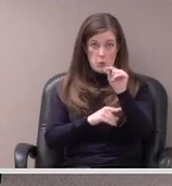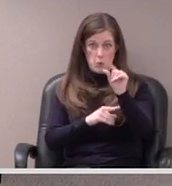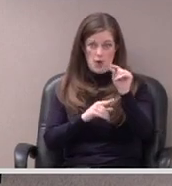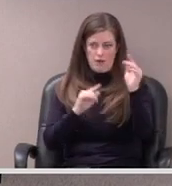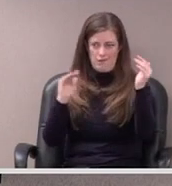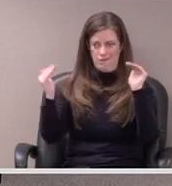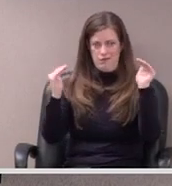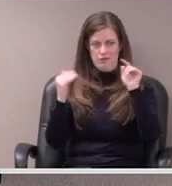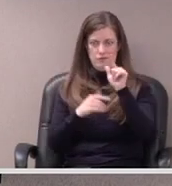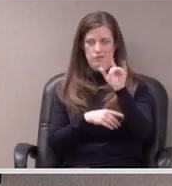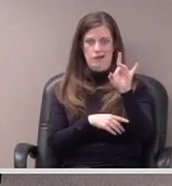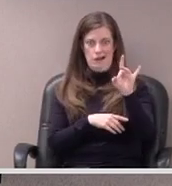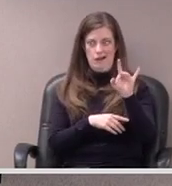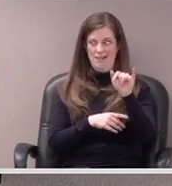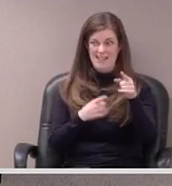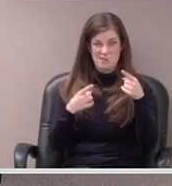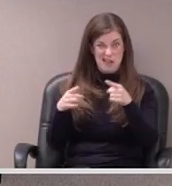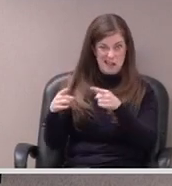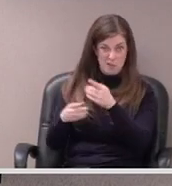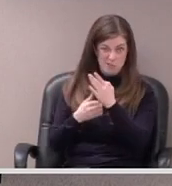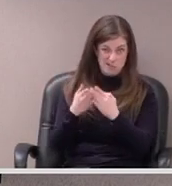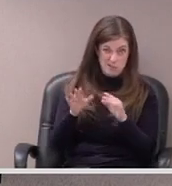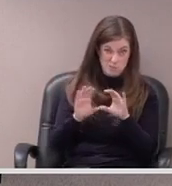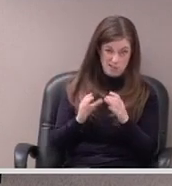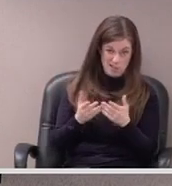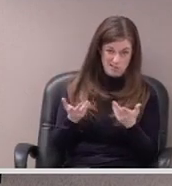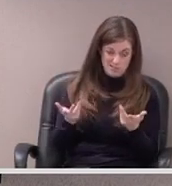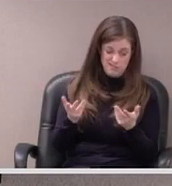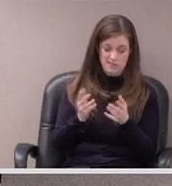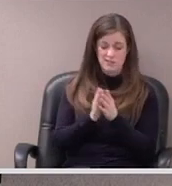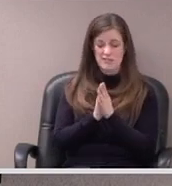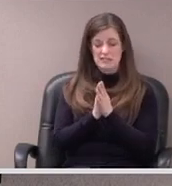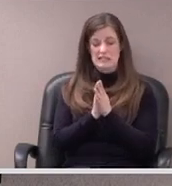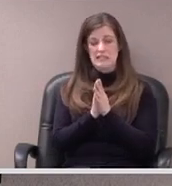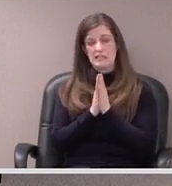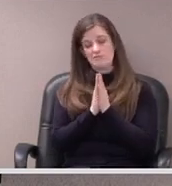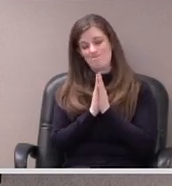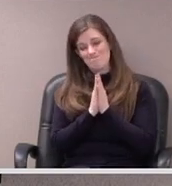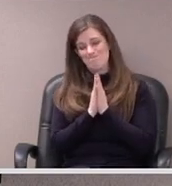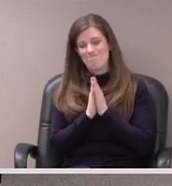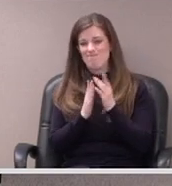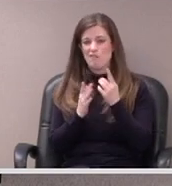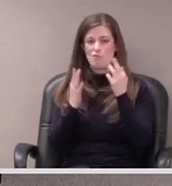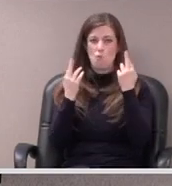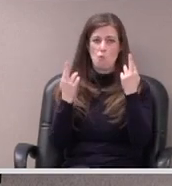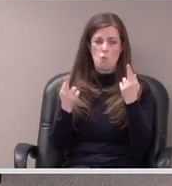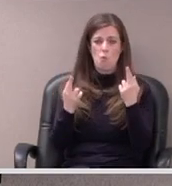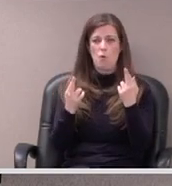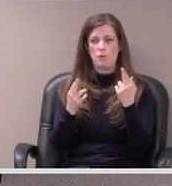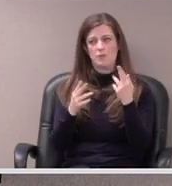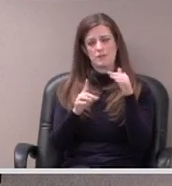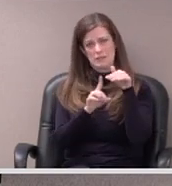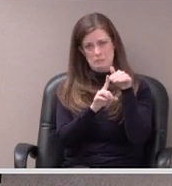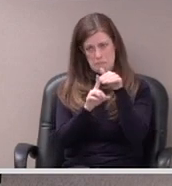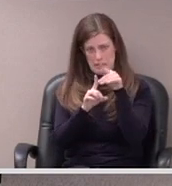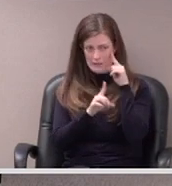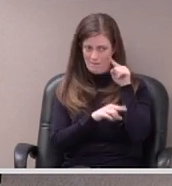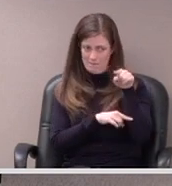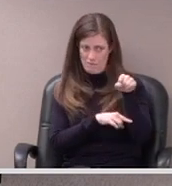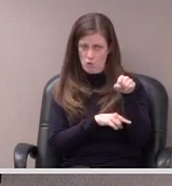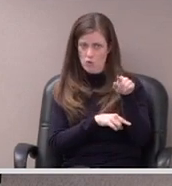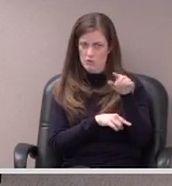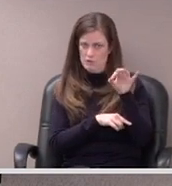and that's what's happened in some of those classes. So I just hope that there's a reminder there for her